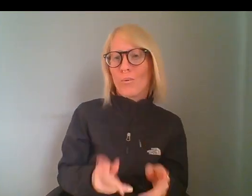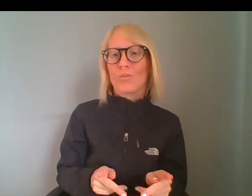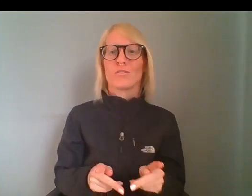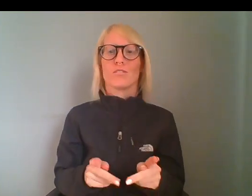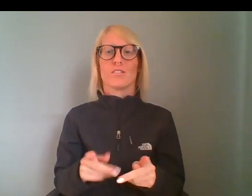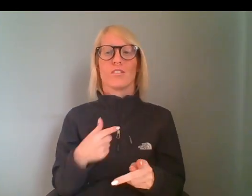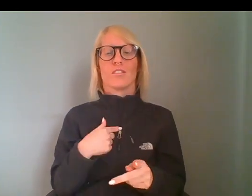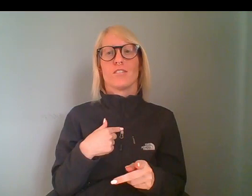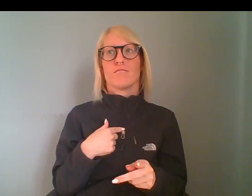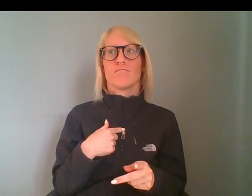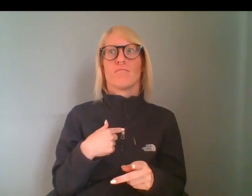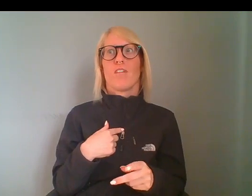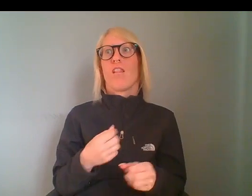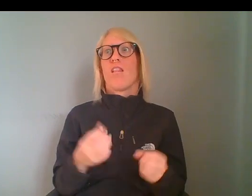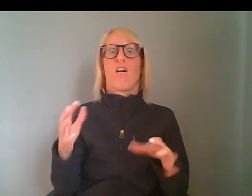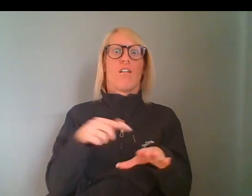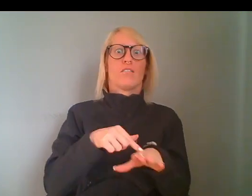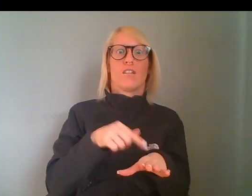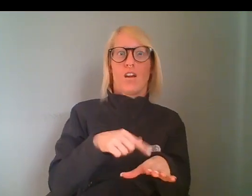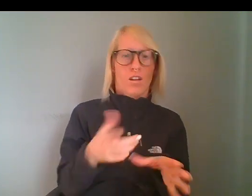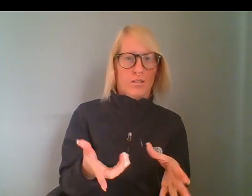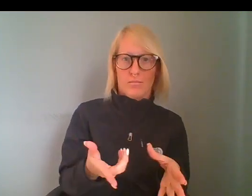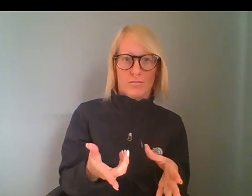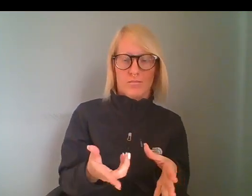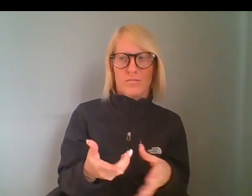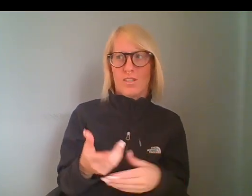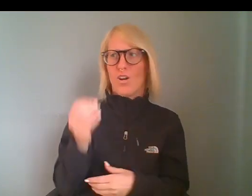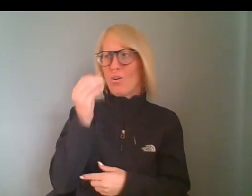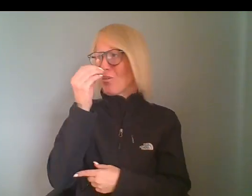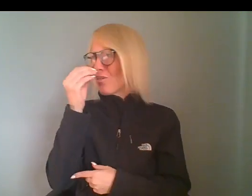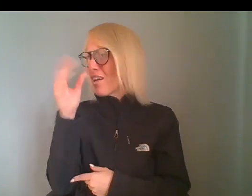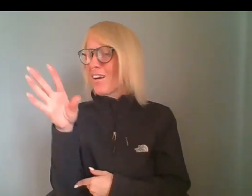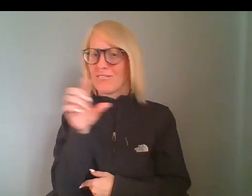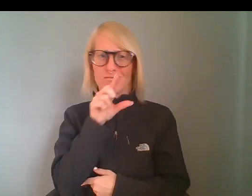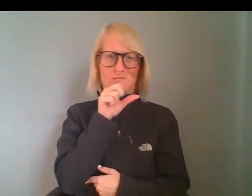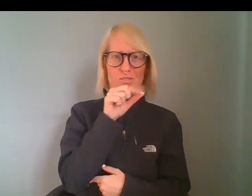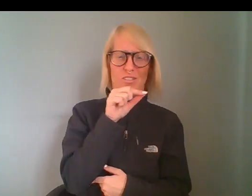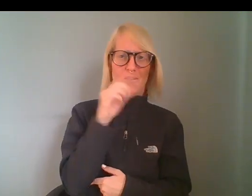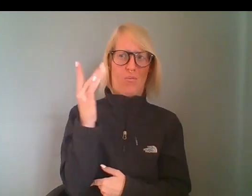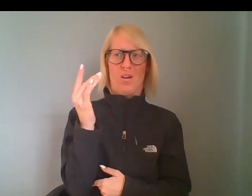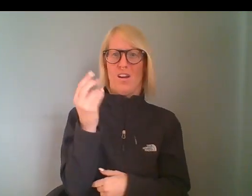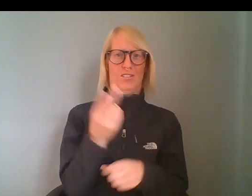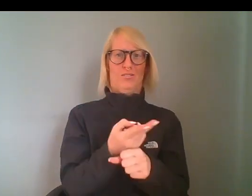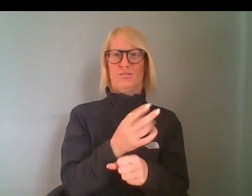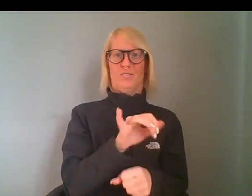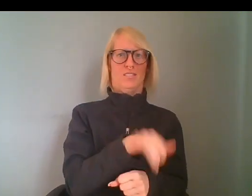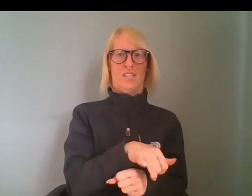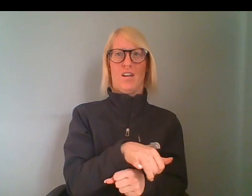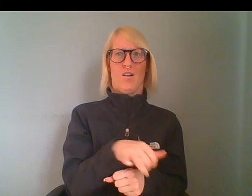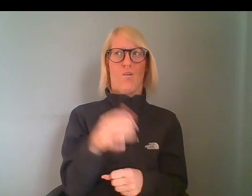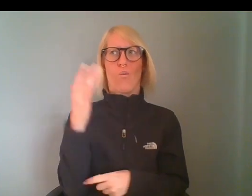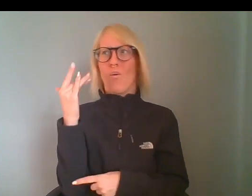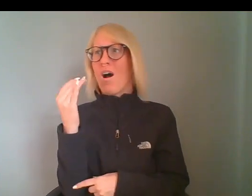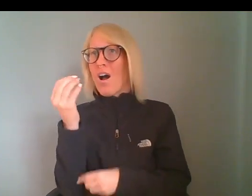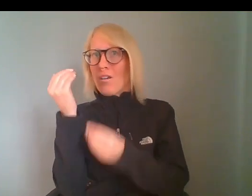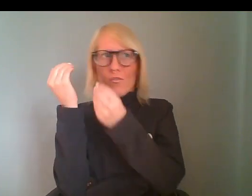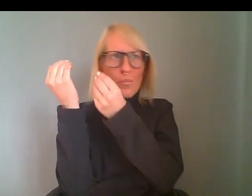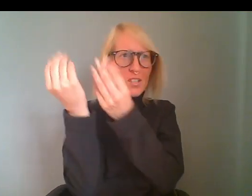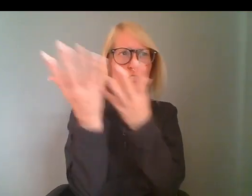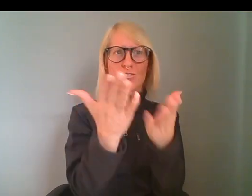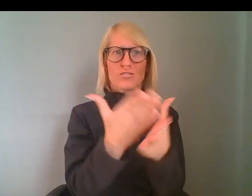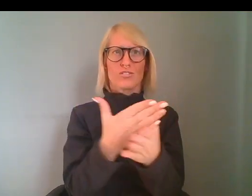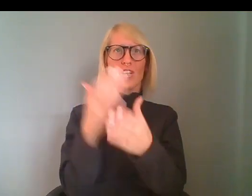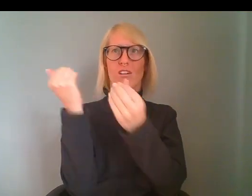Twitter was about. I thought, who cares about Twitter? I said, why would you even put this kind of information out there?